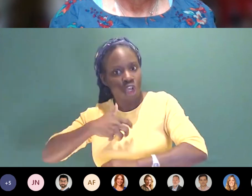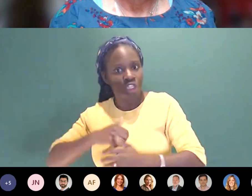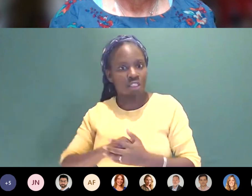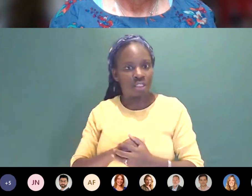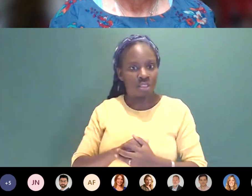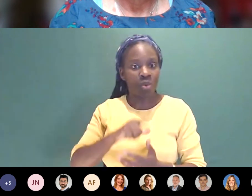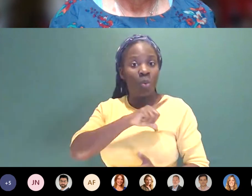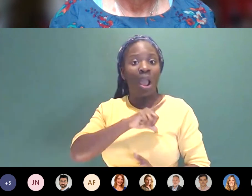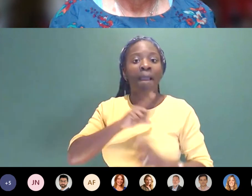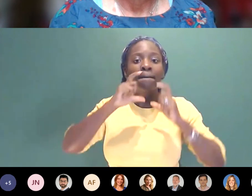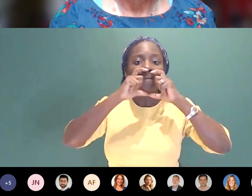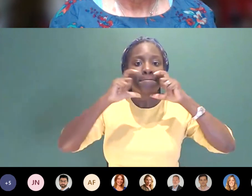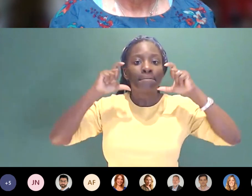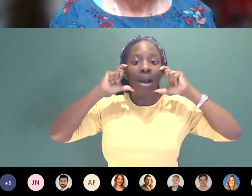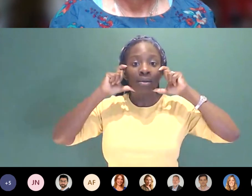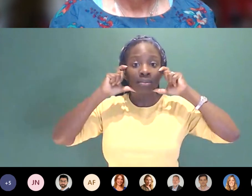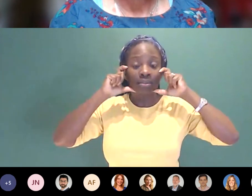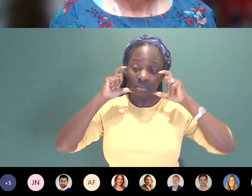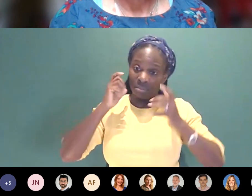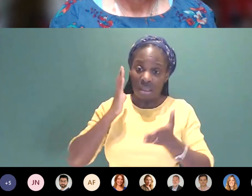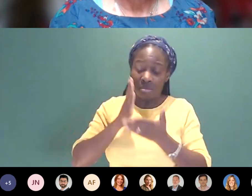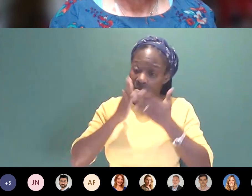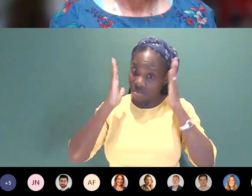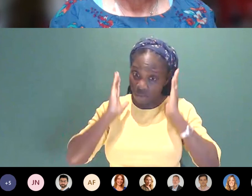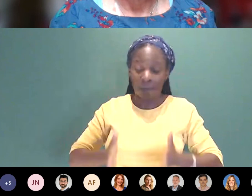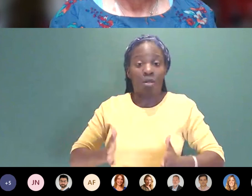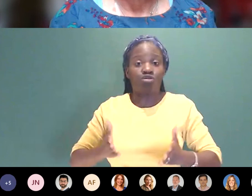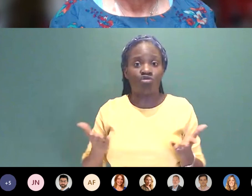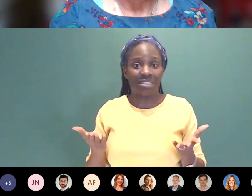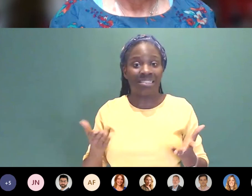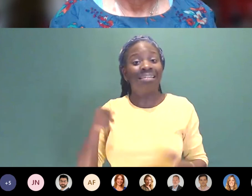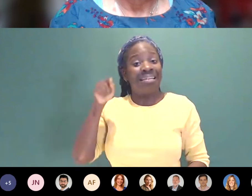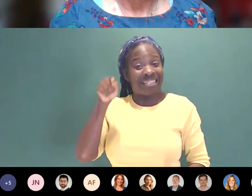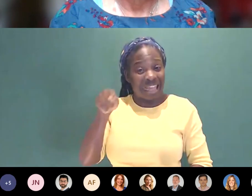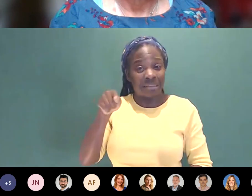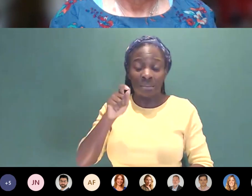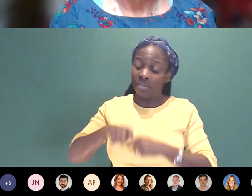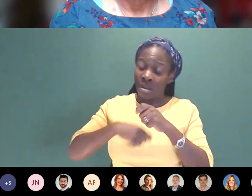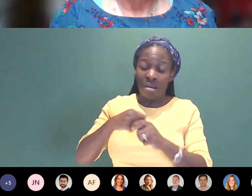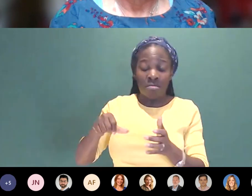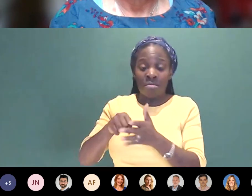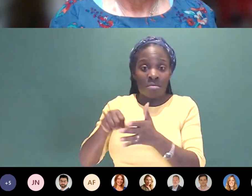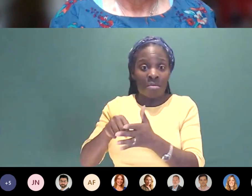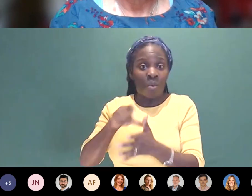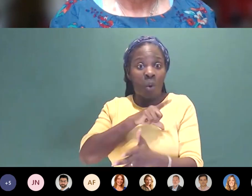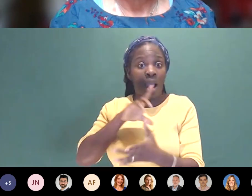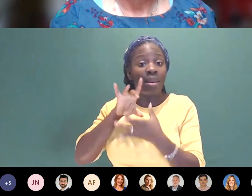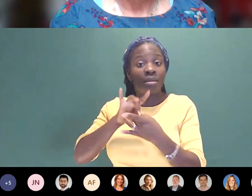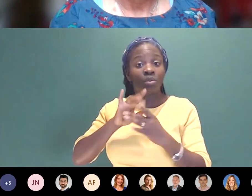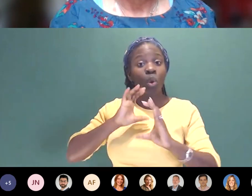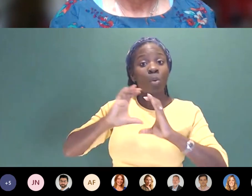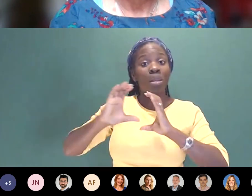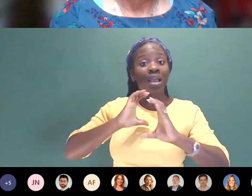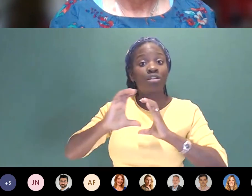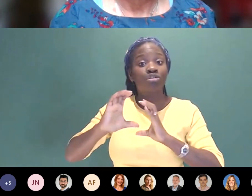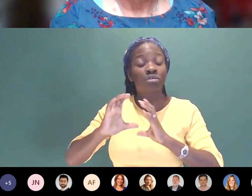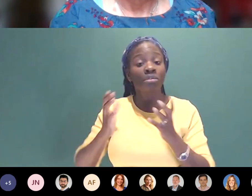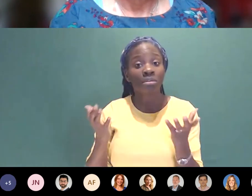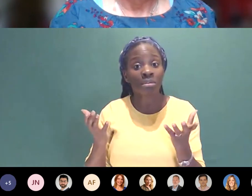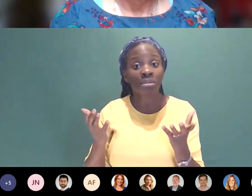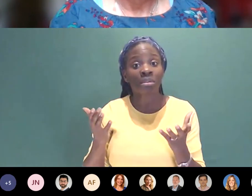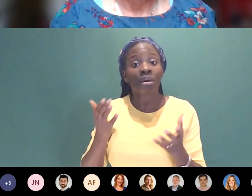is compulsory in South Africa, and that has presented a great challenge in terms of communication for people